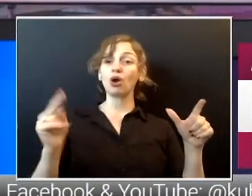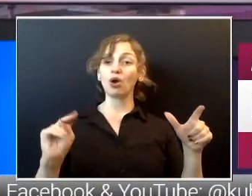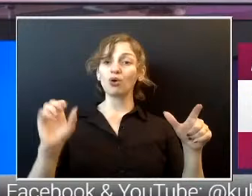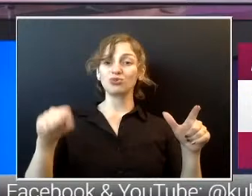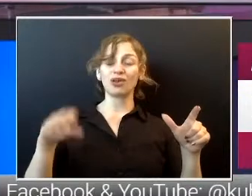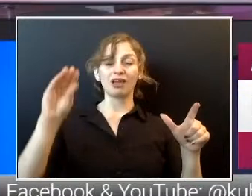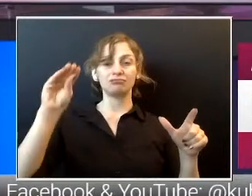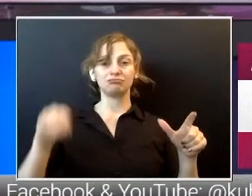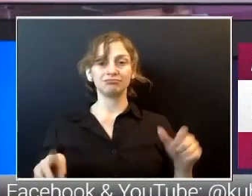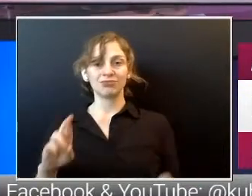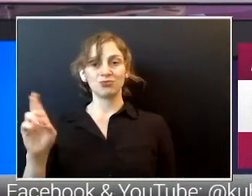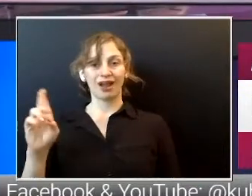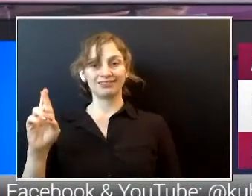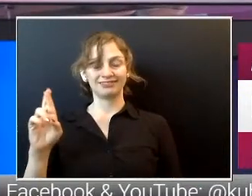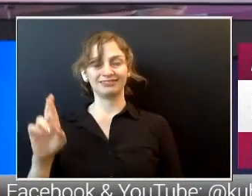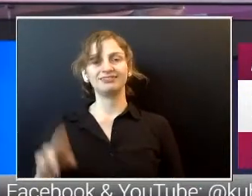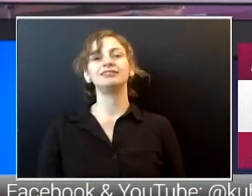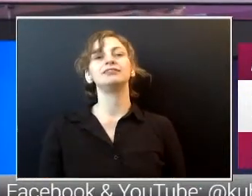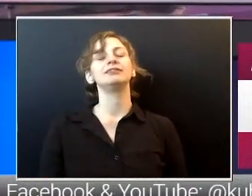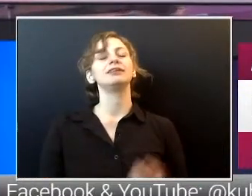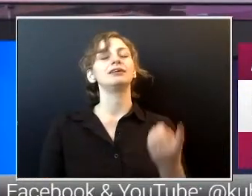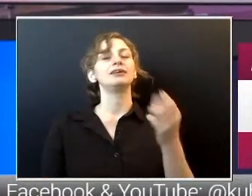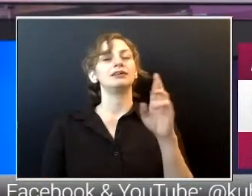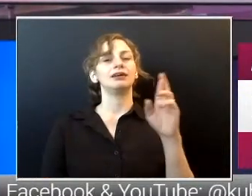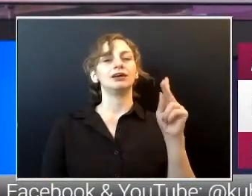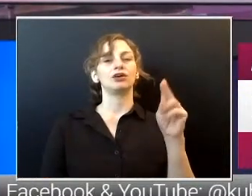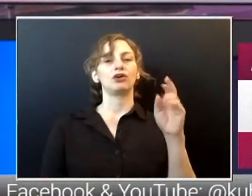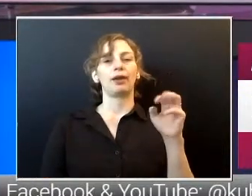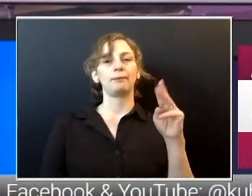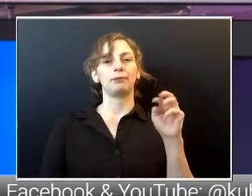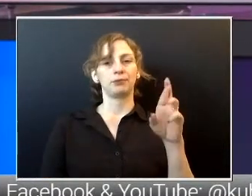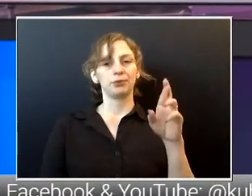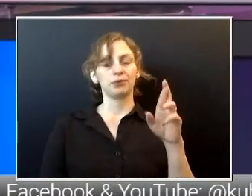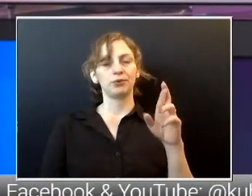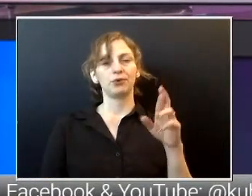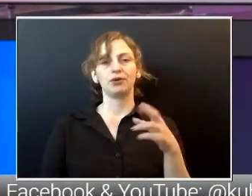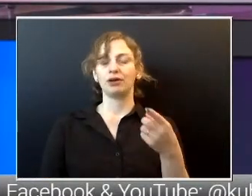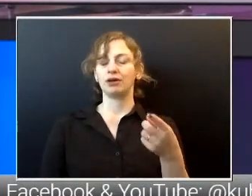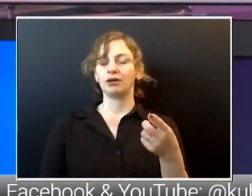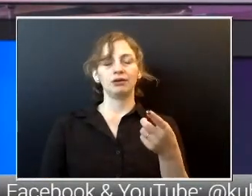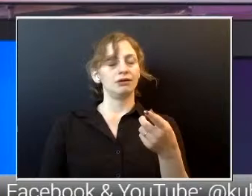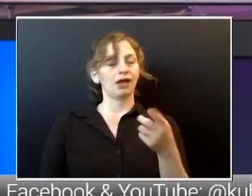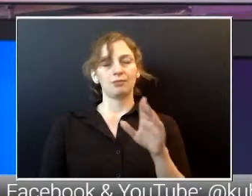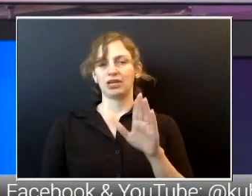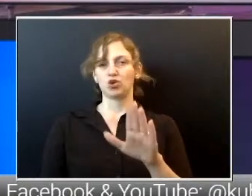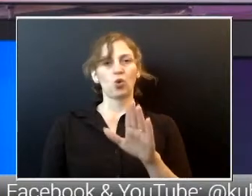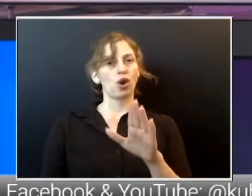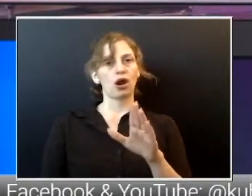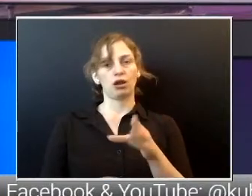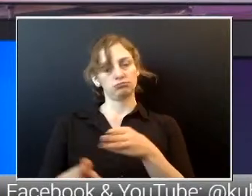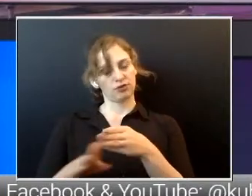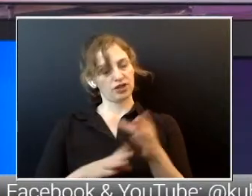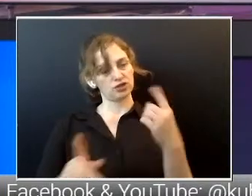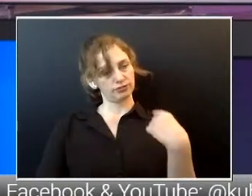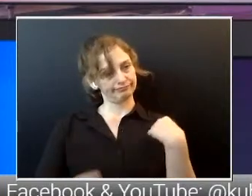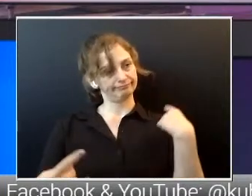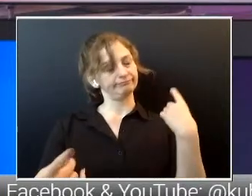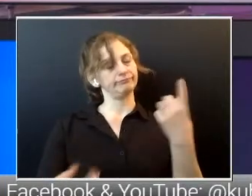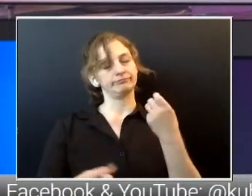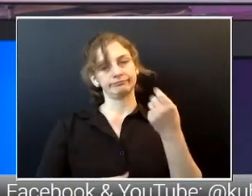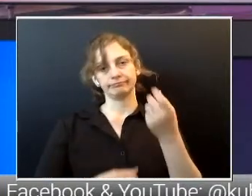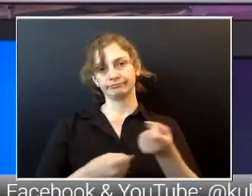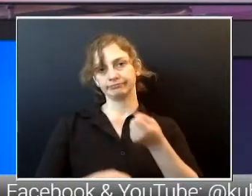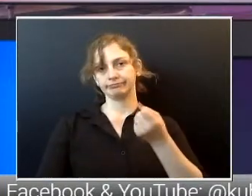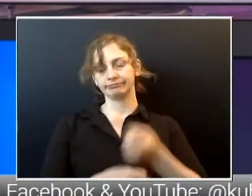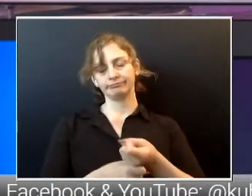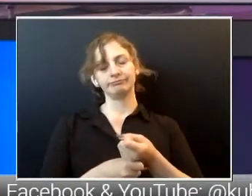someone who does this for a living and has worked on so many different hearts, this must be so inspirational to